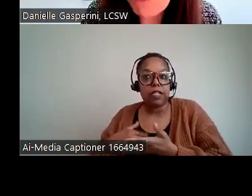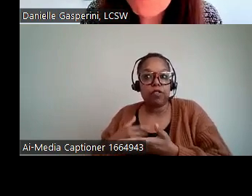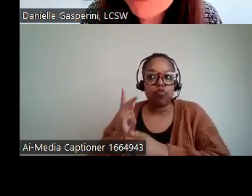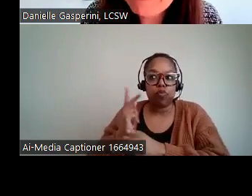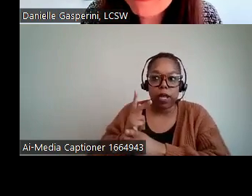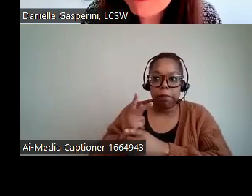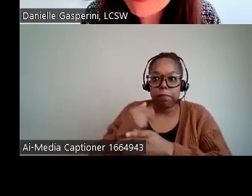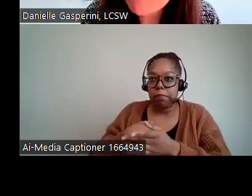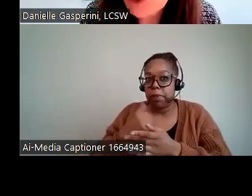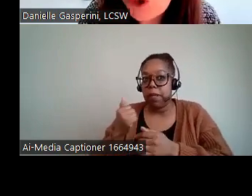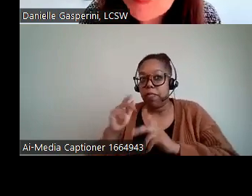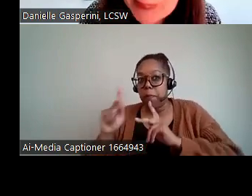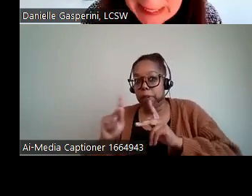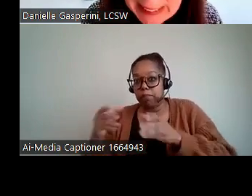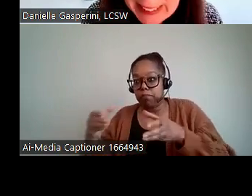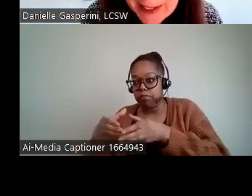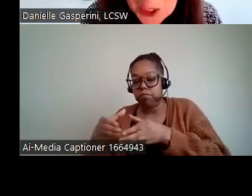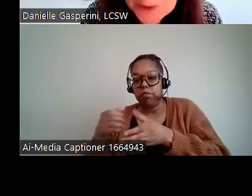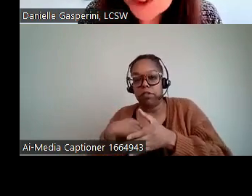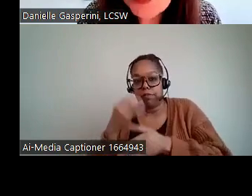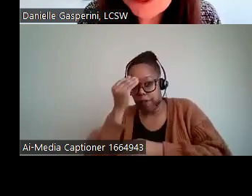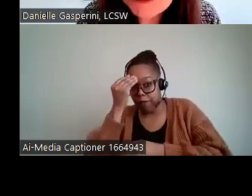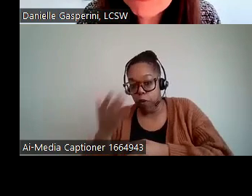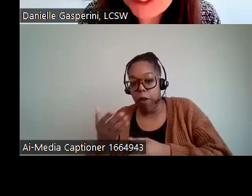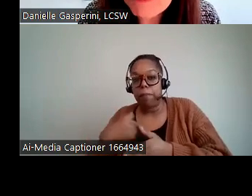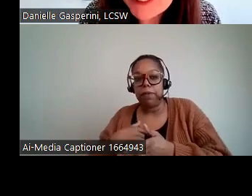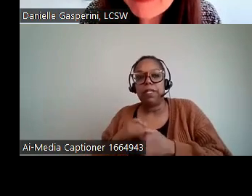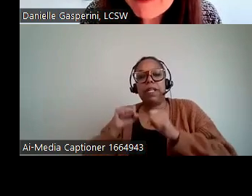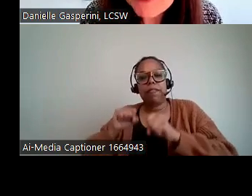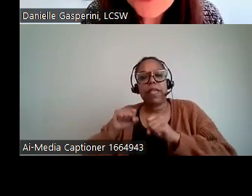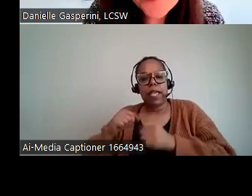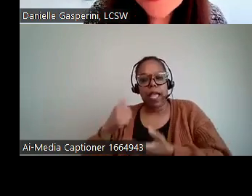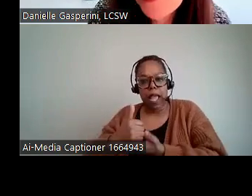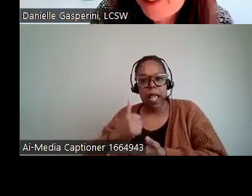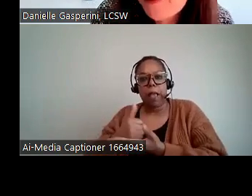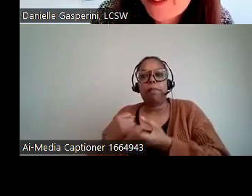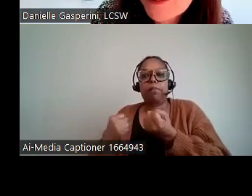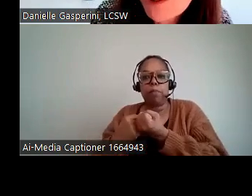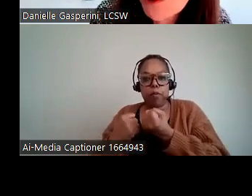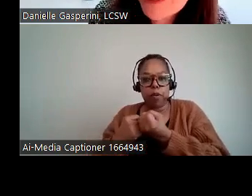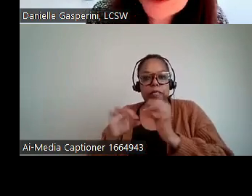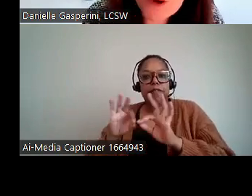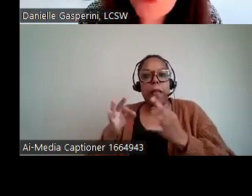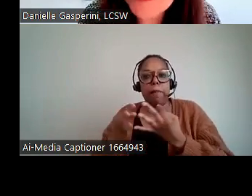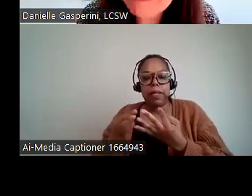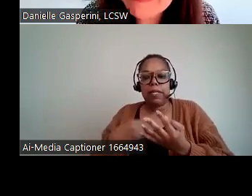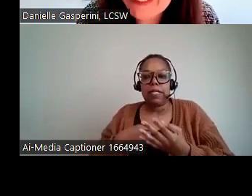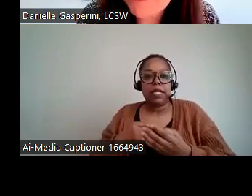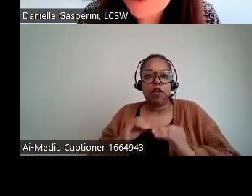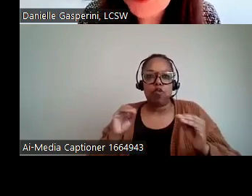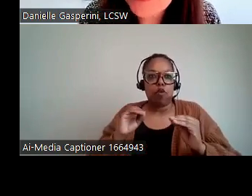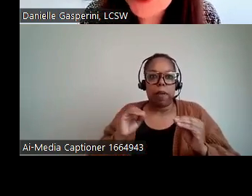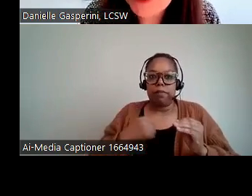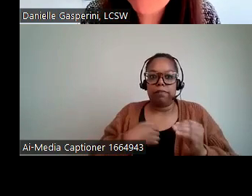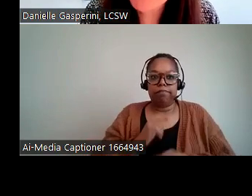so they can all work together in this harmony that helps us support the family. No one is doing anything individualized. They're all working together